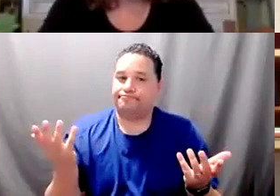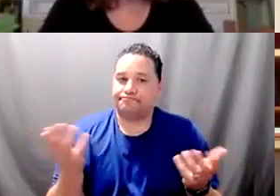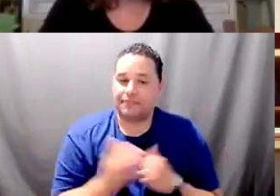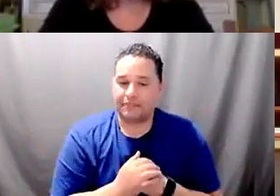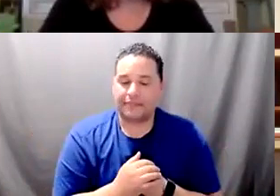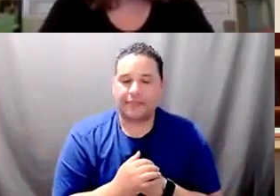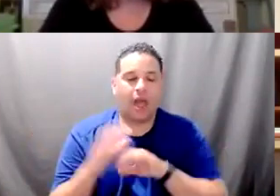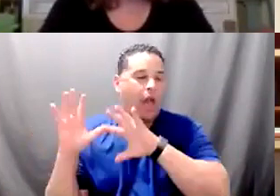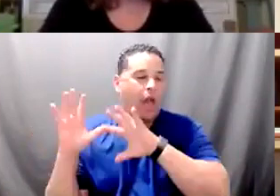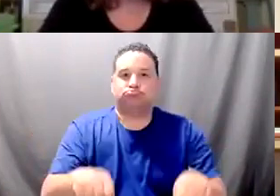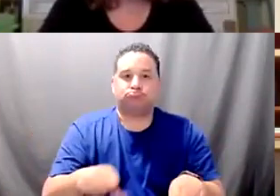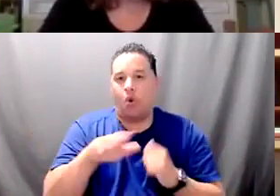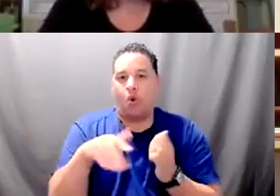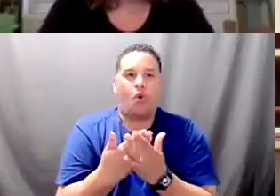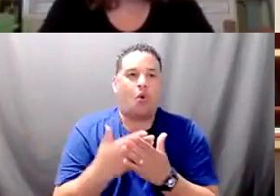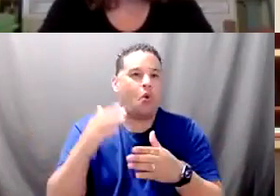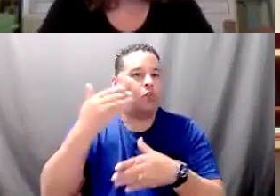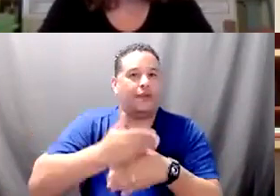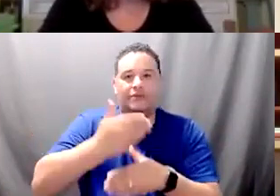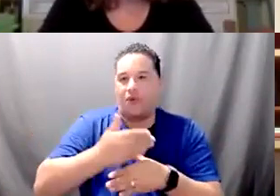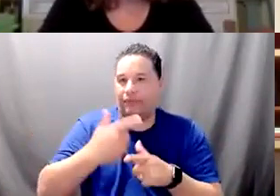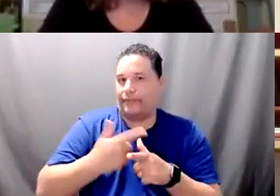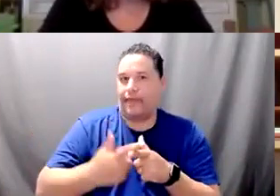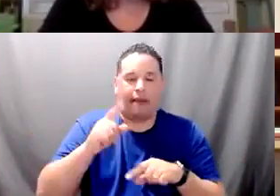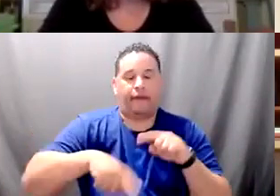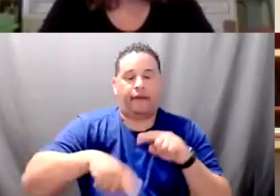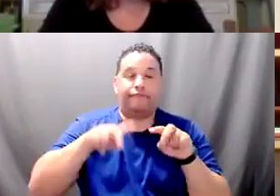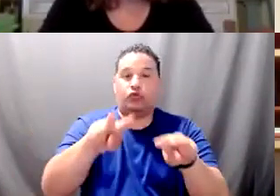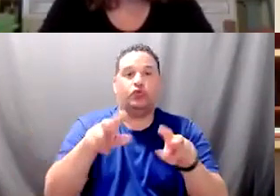took over the whole window and then I couldn't mute, but let's see what I can do.